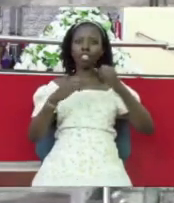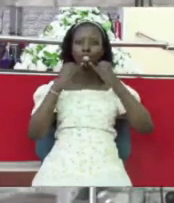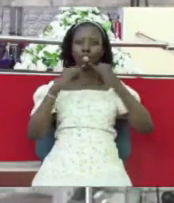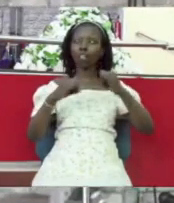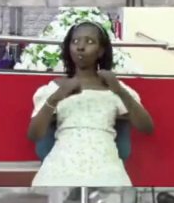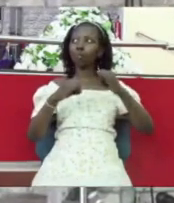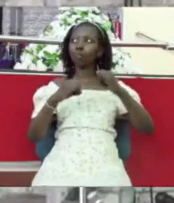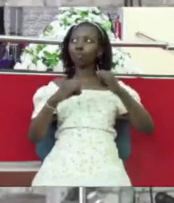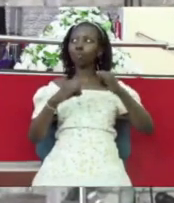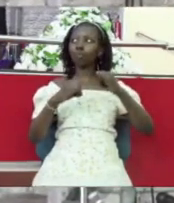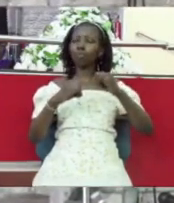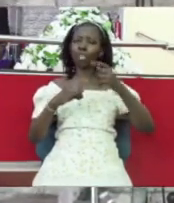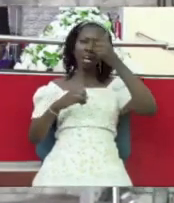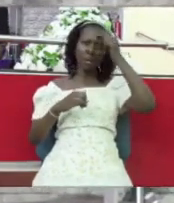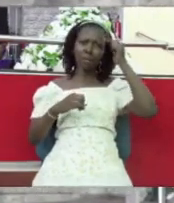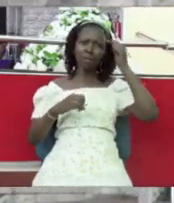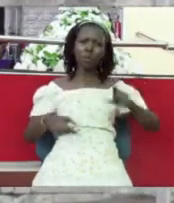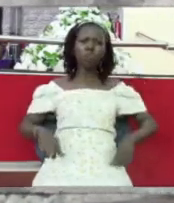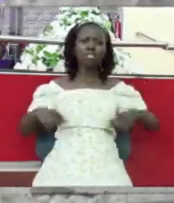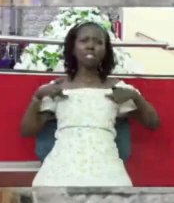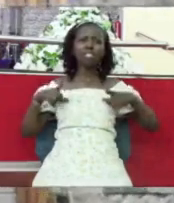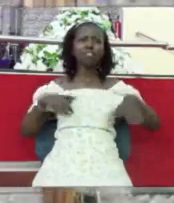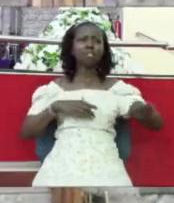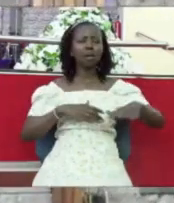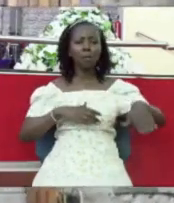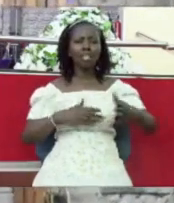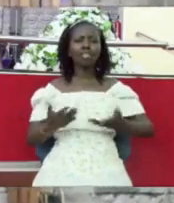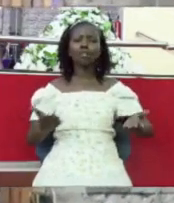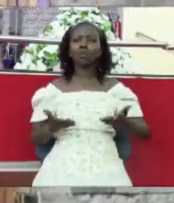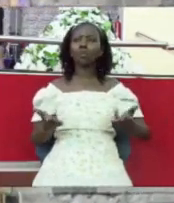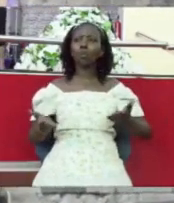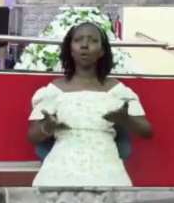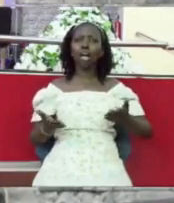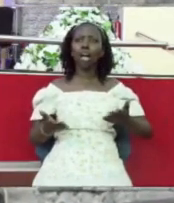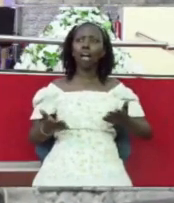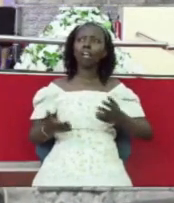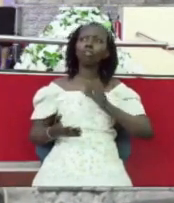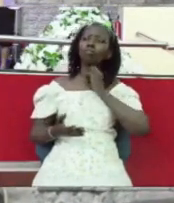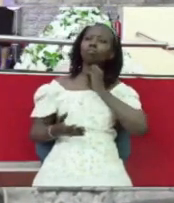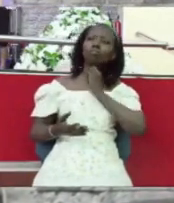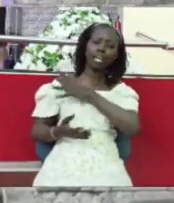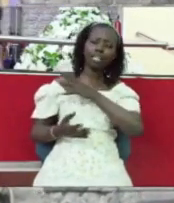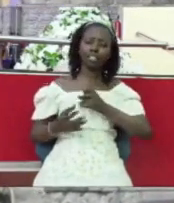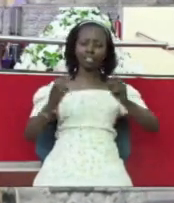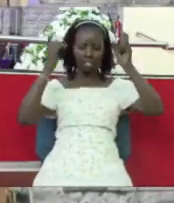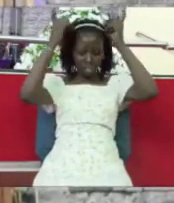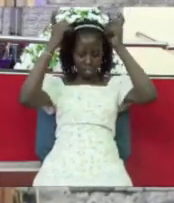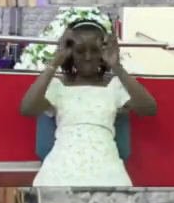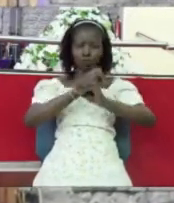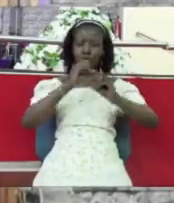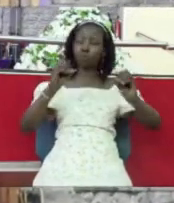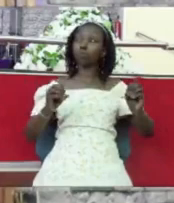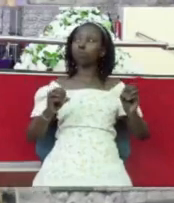because they had lived in a place and in an environment where they didn't abhor evil. Lakini kwa sababu walikuwa wameishi katika mazingira